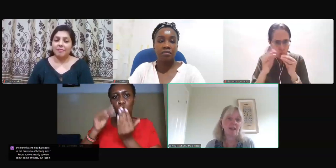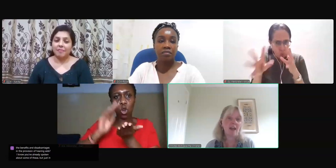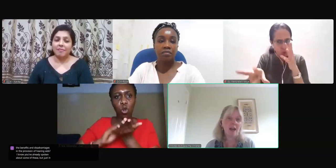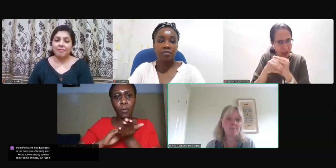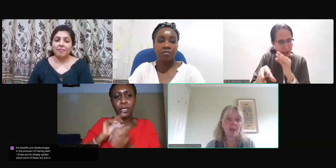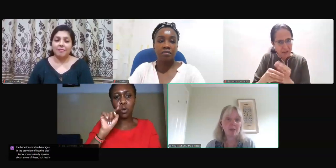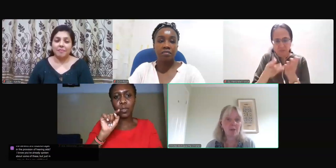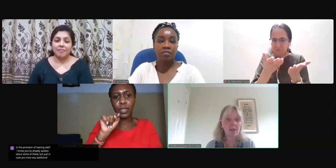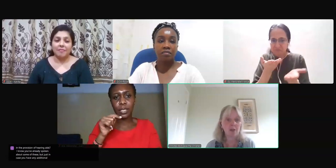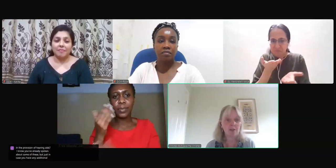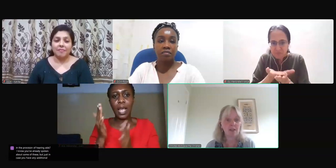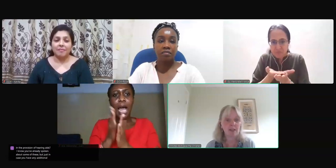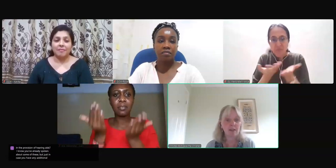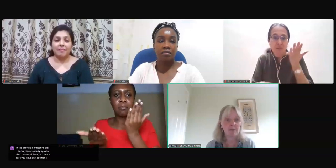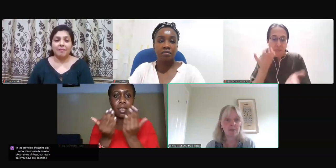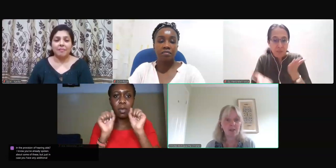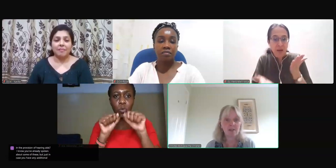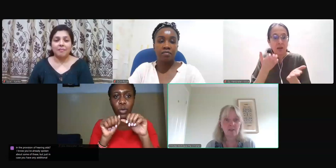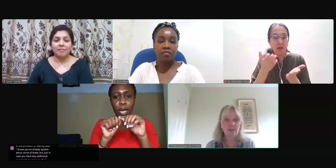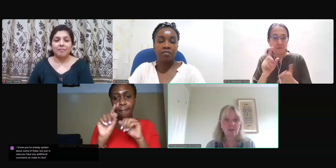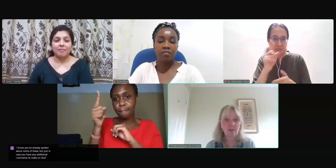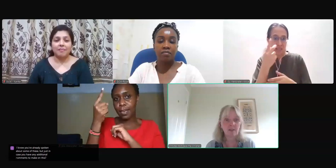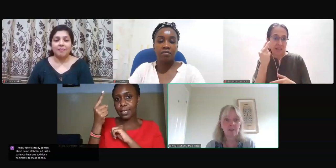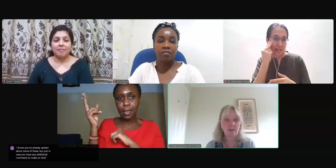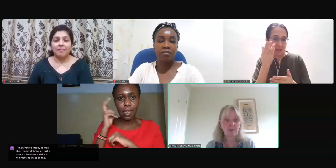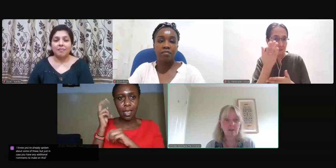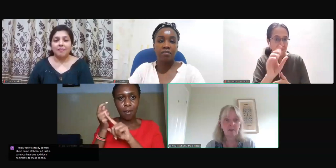this. And maybe we can go to Kanika first.